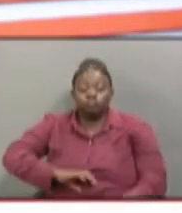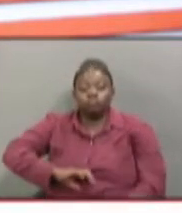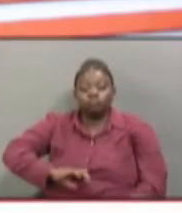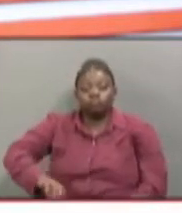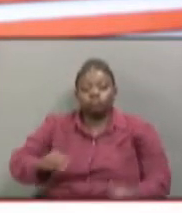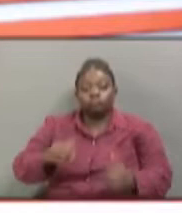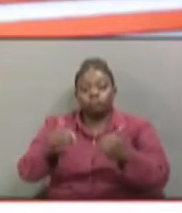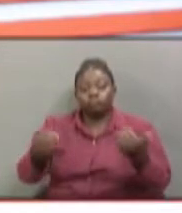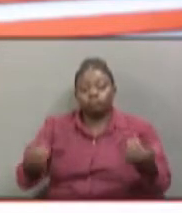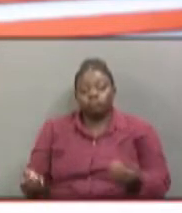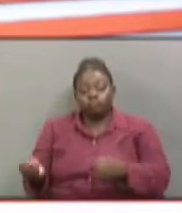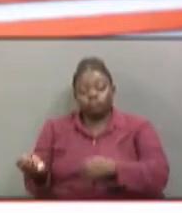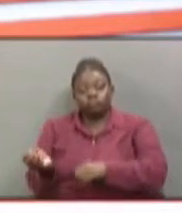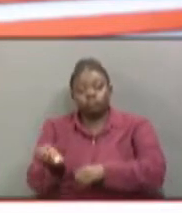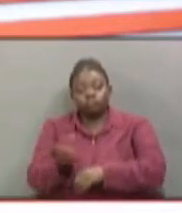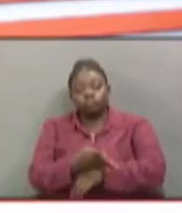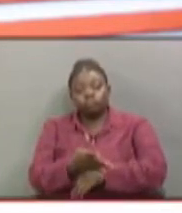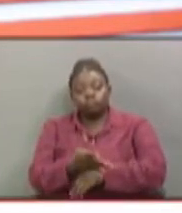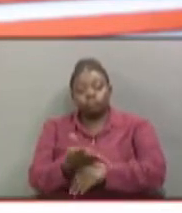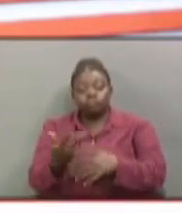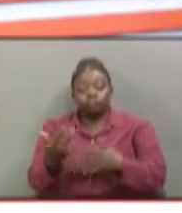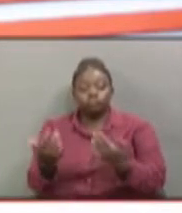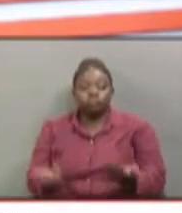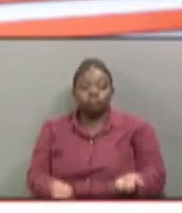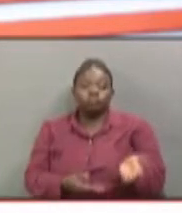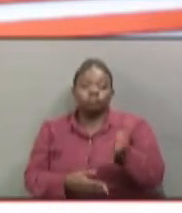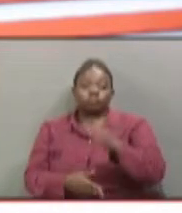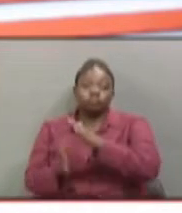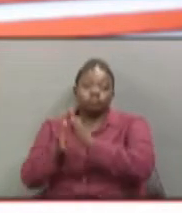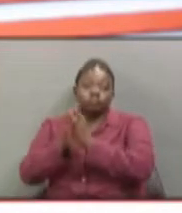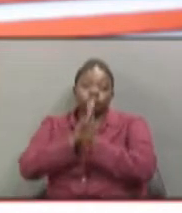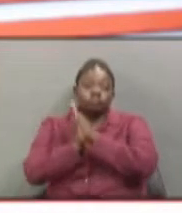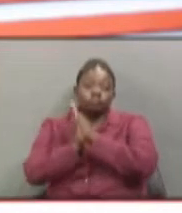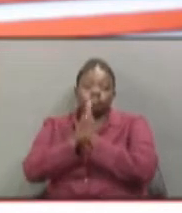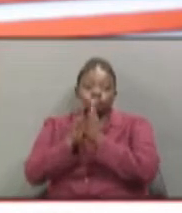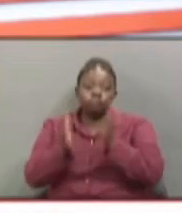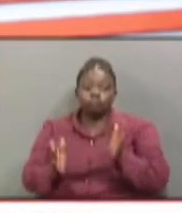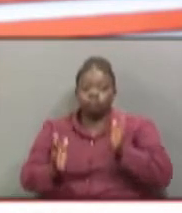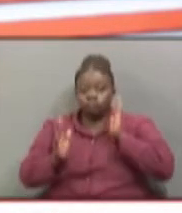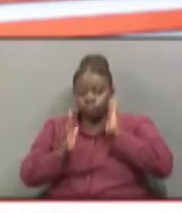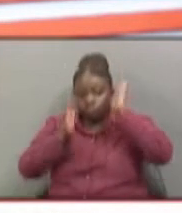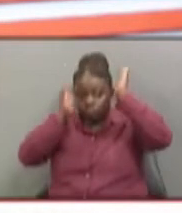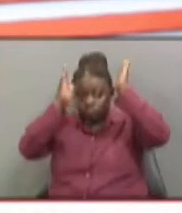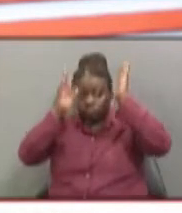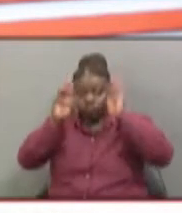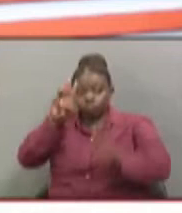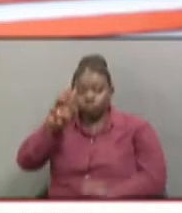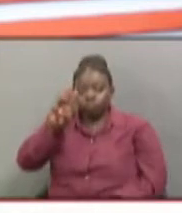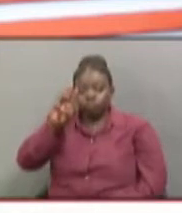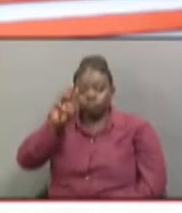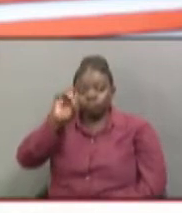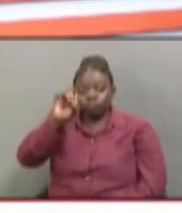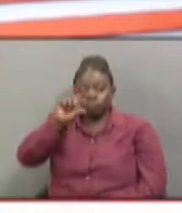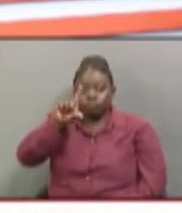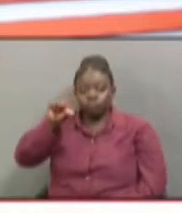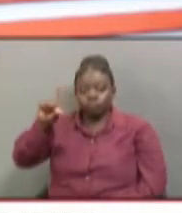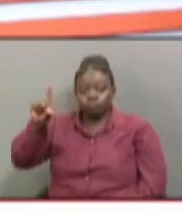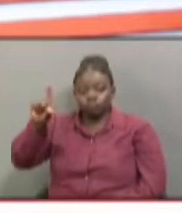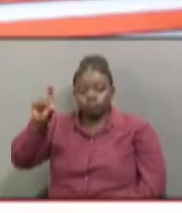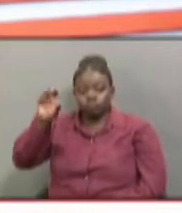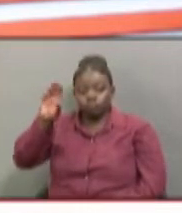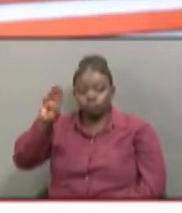ne mubasuula mu kasasiro. Kati ate kankuzeeyo ku mboozi eya mulabirizi Wilberforce Kityo Luwalira